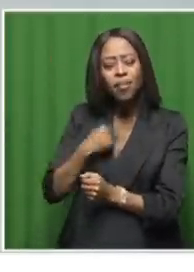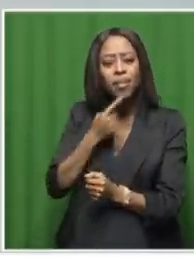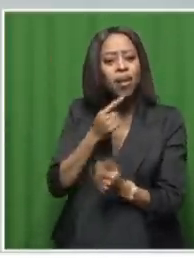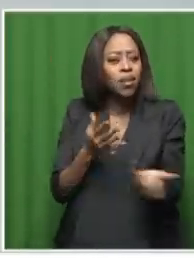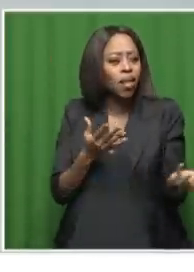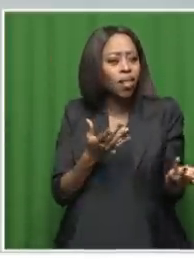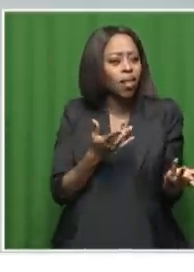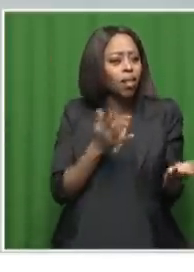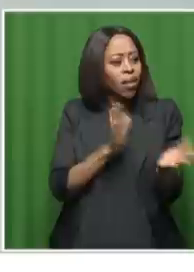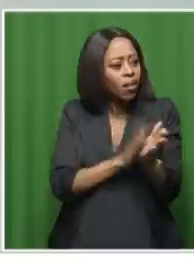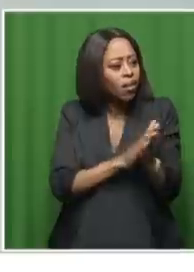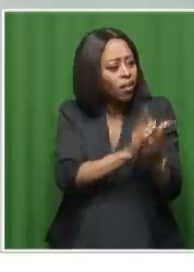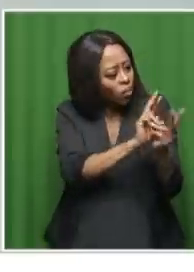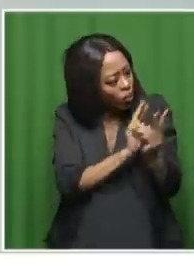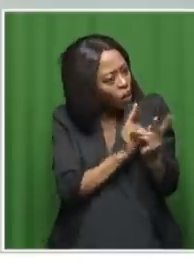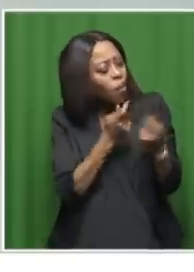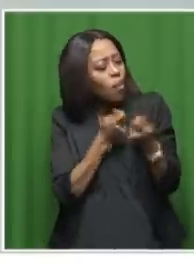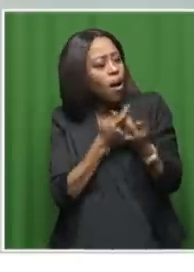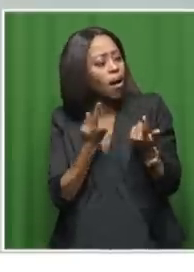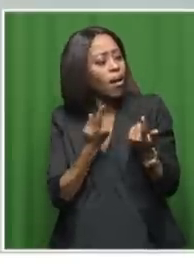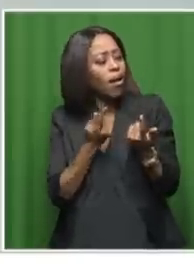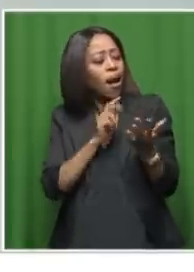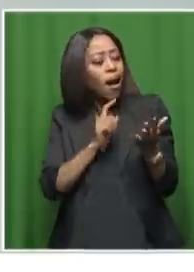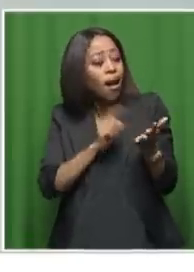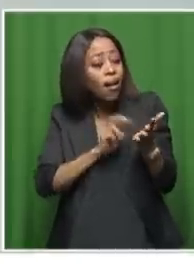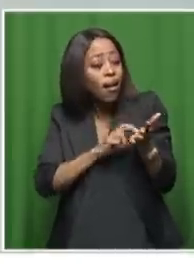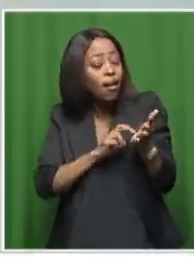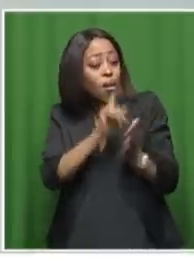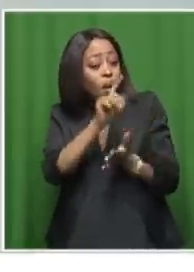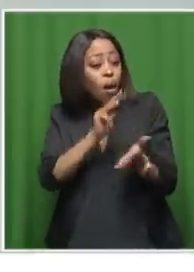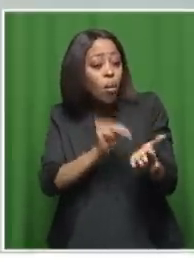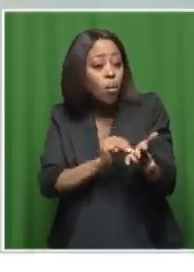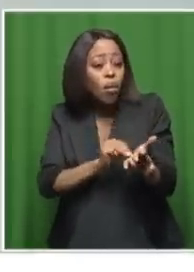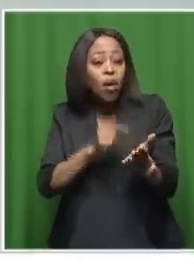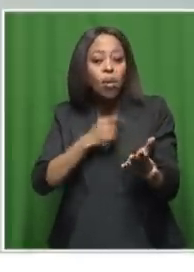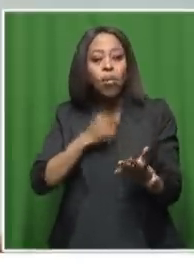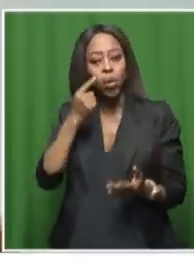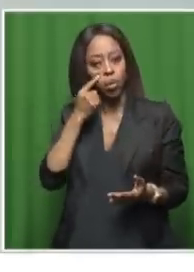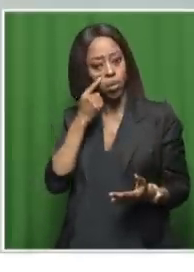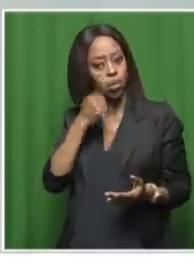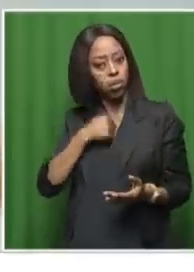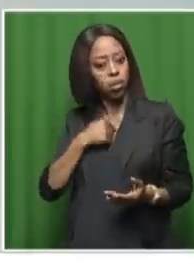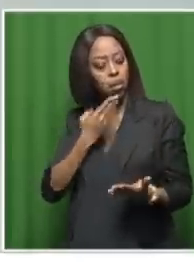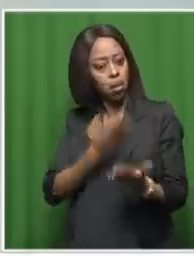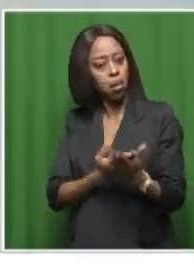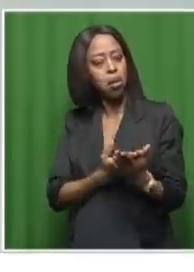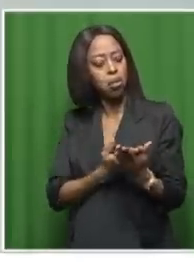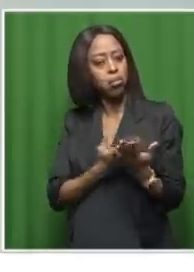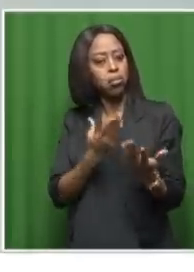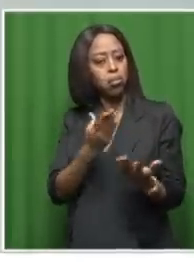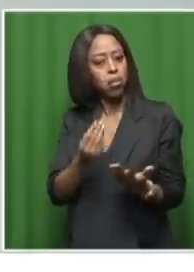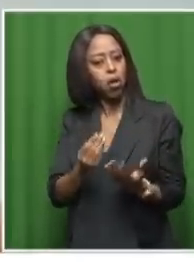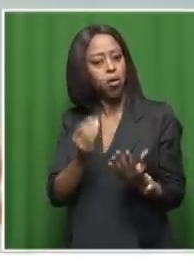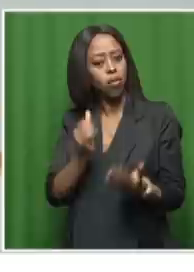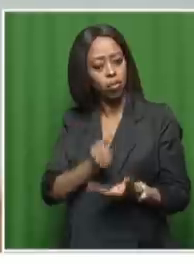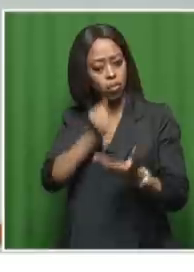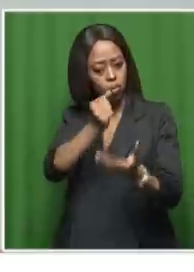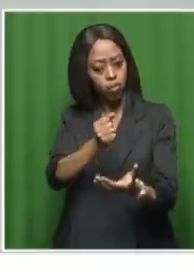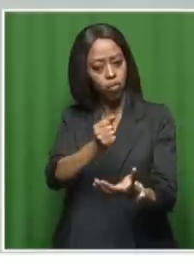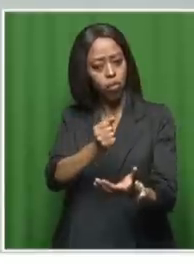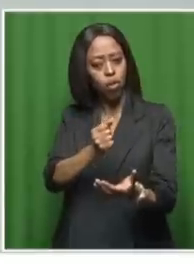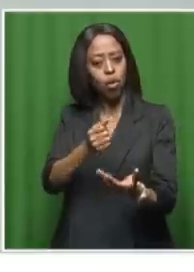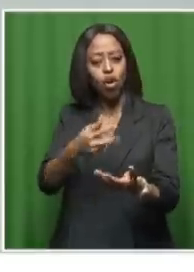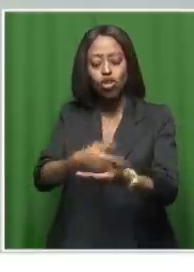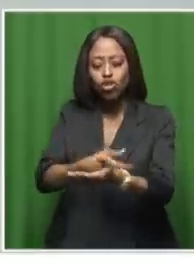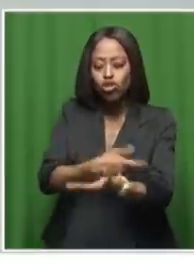say, please lend me money, I need 1 million rands, and this is proof that I can have an investment, whether it's